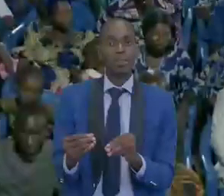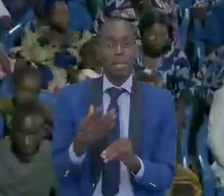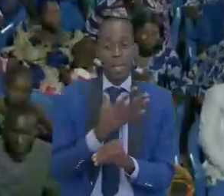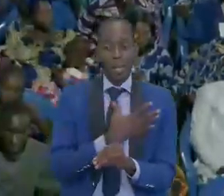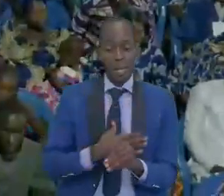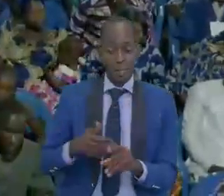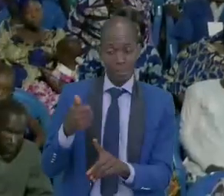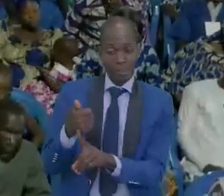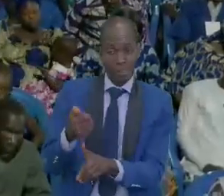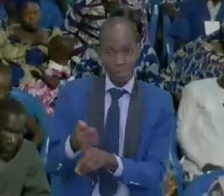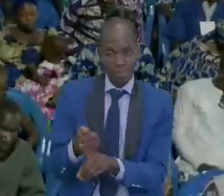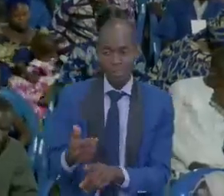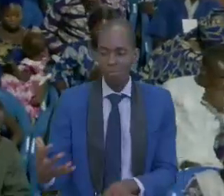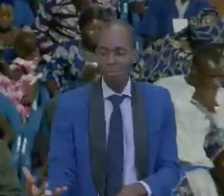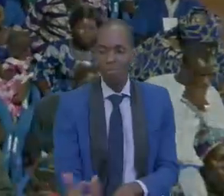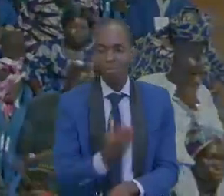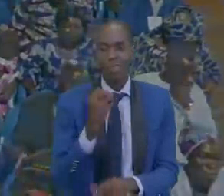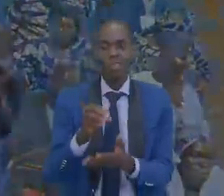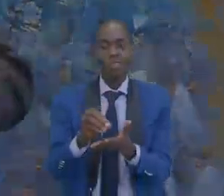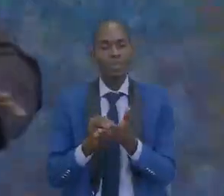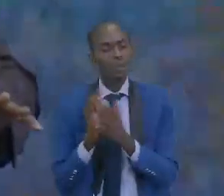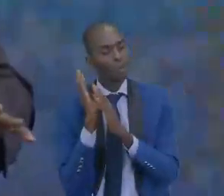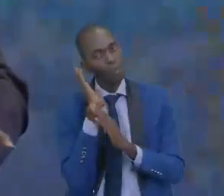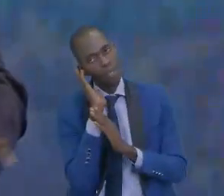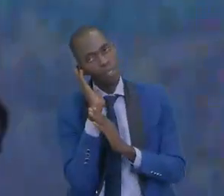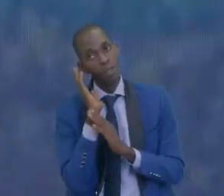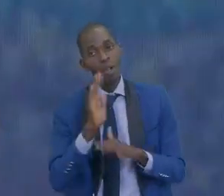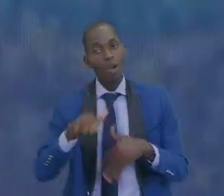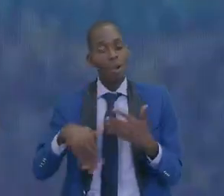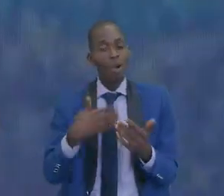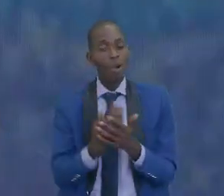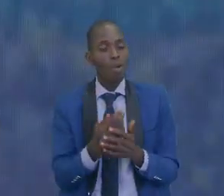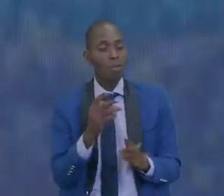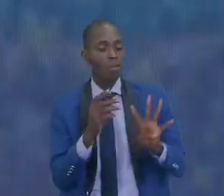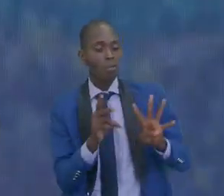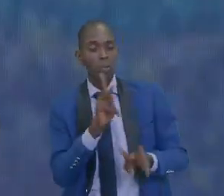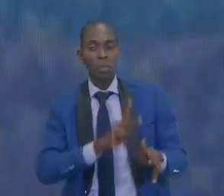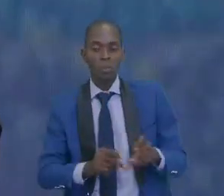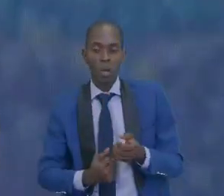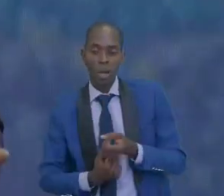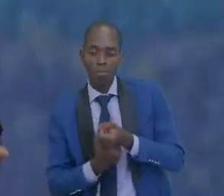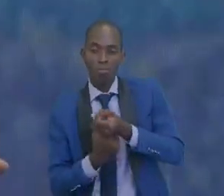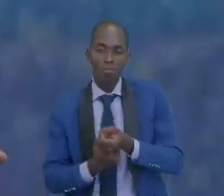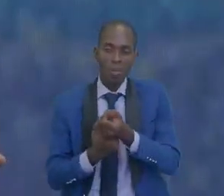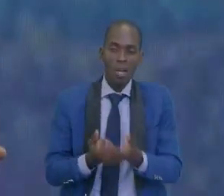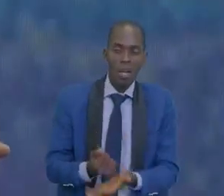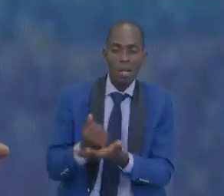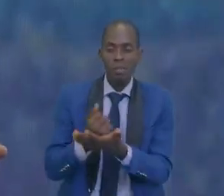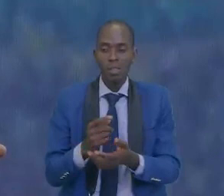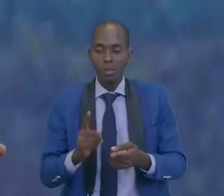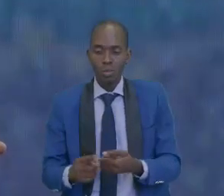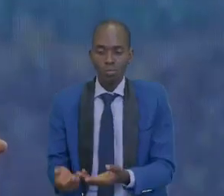took up the bed. All the people that were helping him to carry the